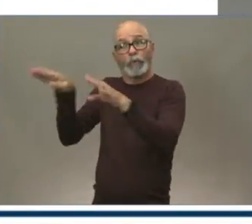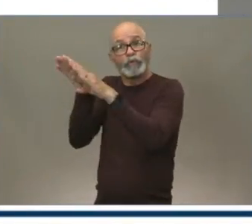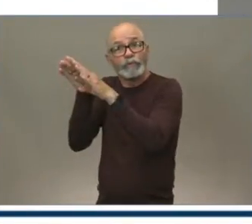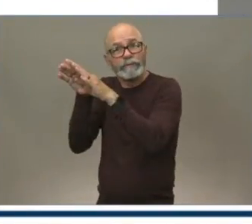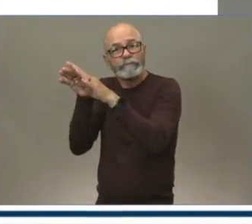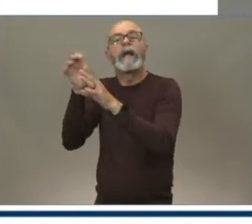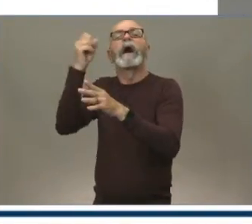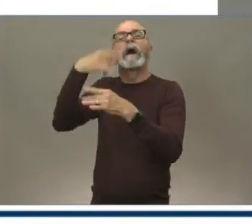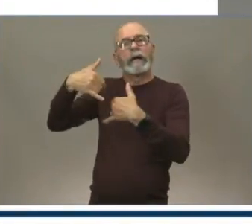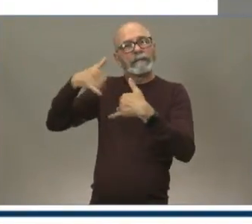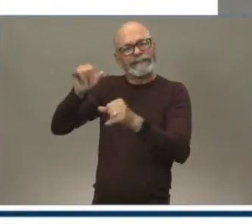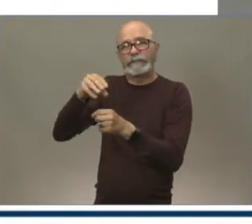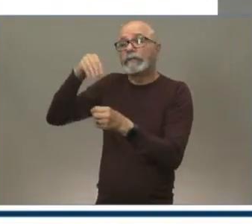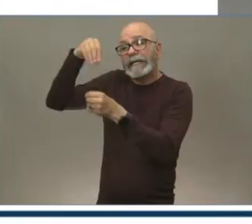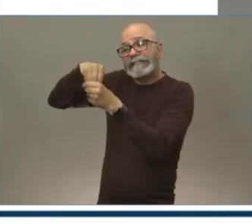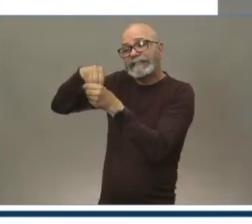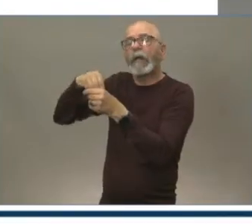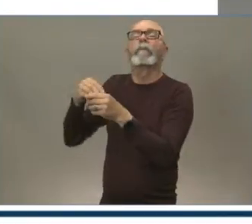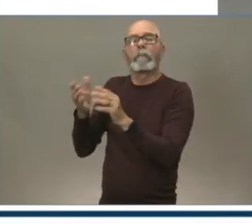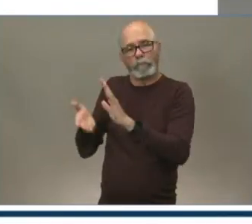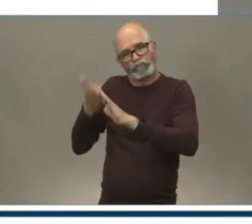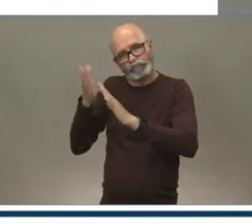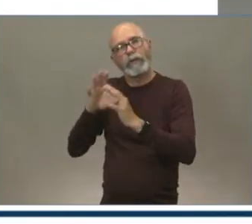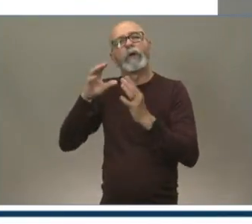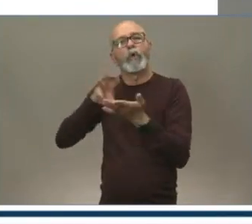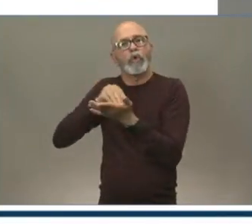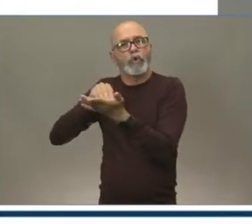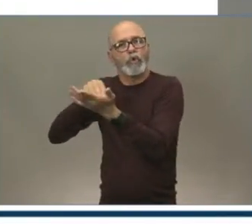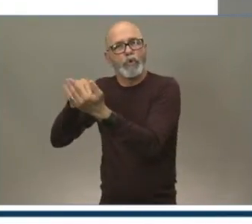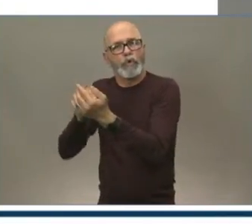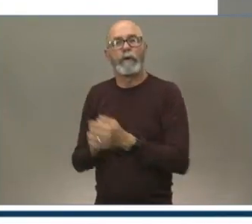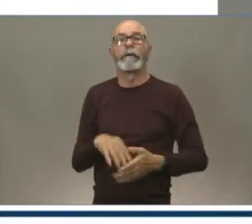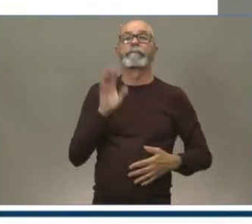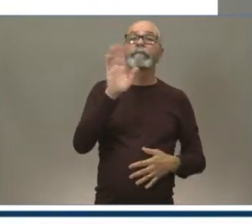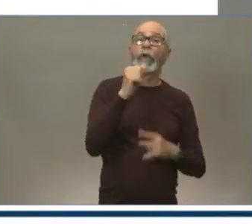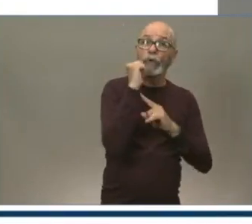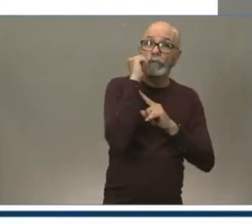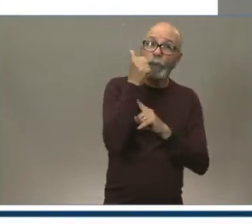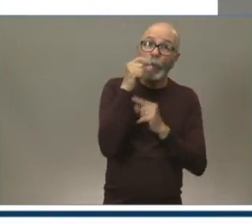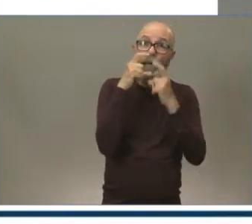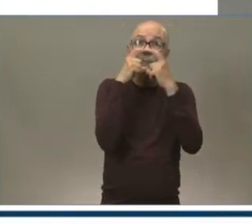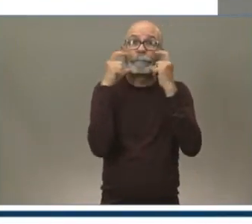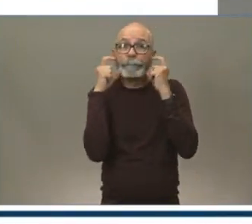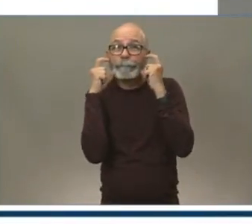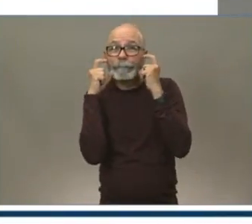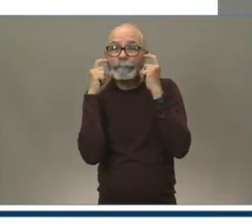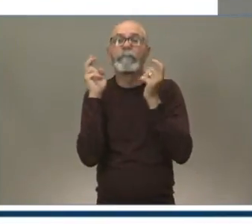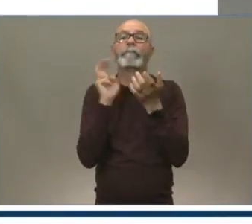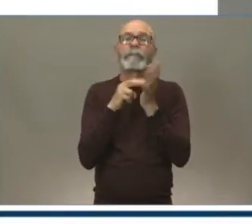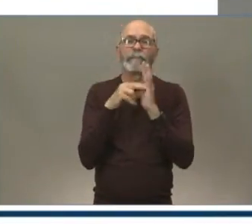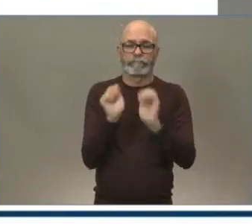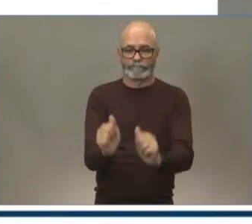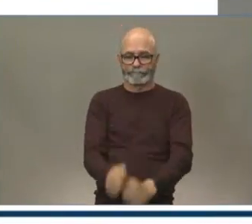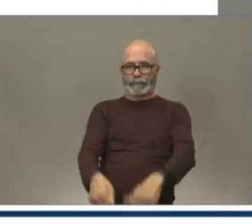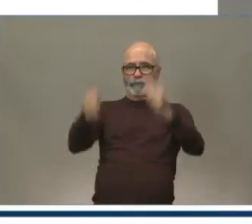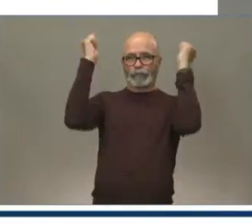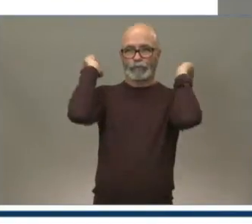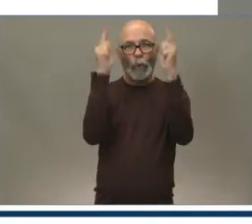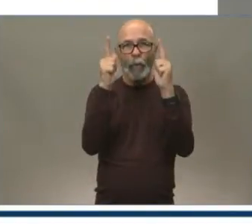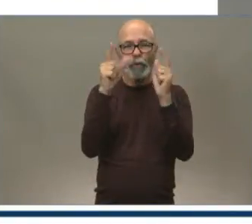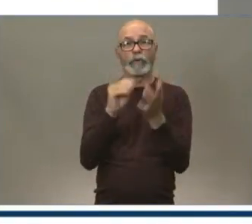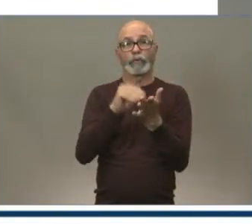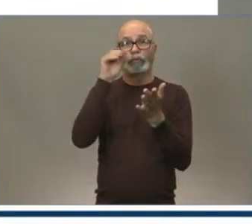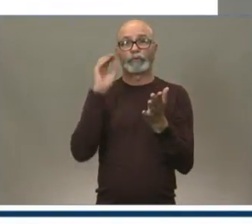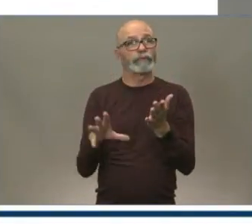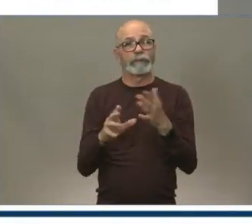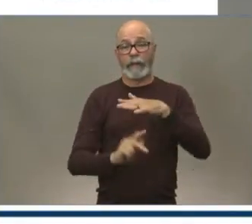beginning tomorrow, masking in our schools will extend to all students, pre-primary to grade